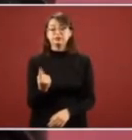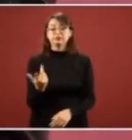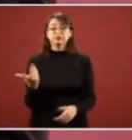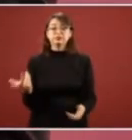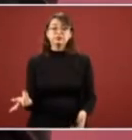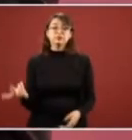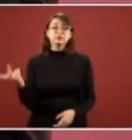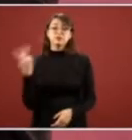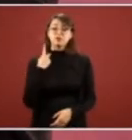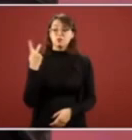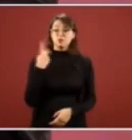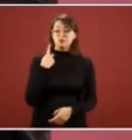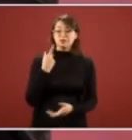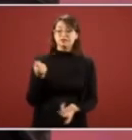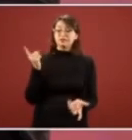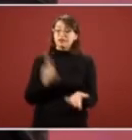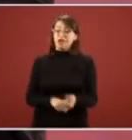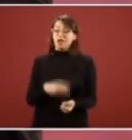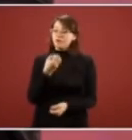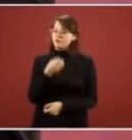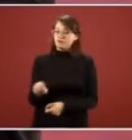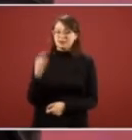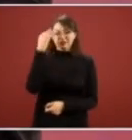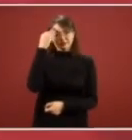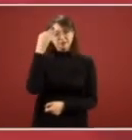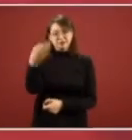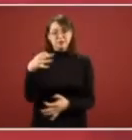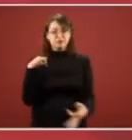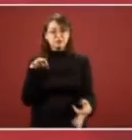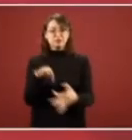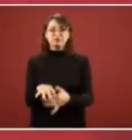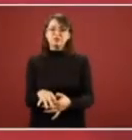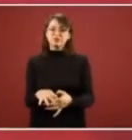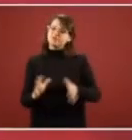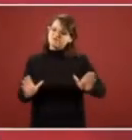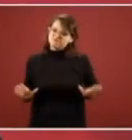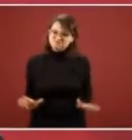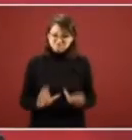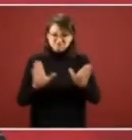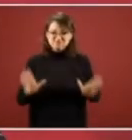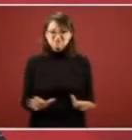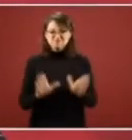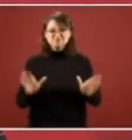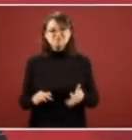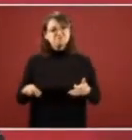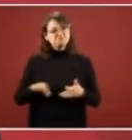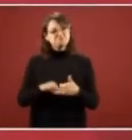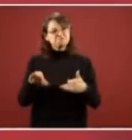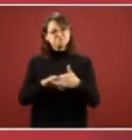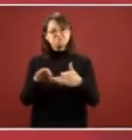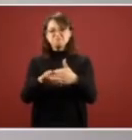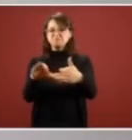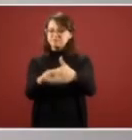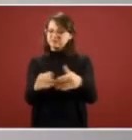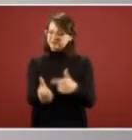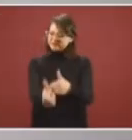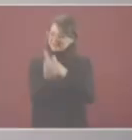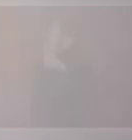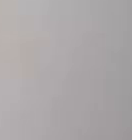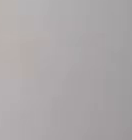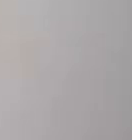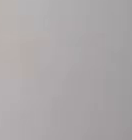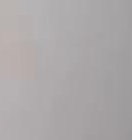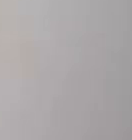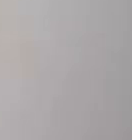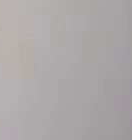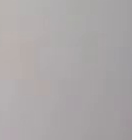política es tiempo. Because politics y no hay que is perder time. El impulso. And we cannot lose the momentum. Me da mucho gusto que la gente and